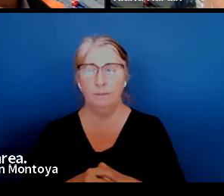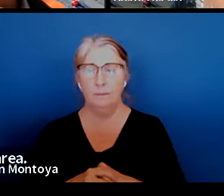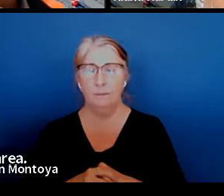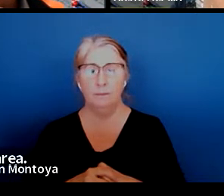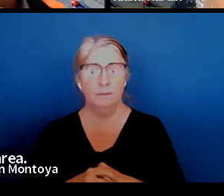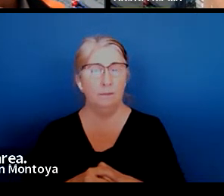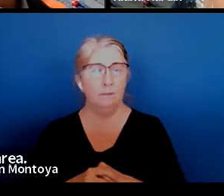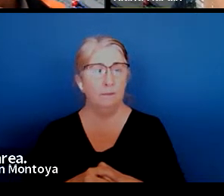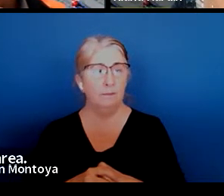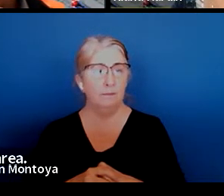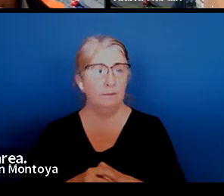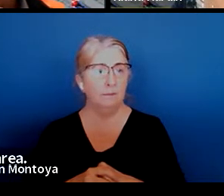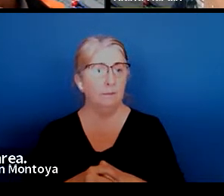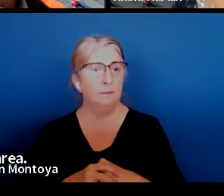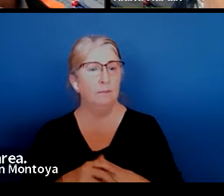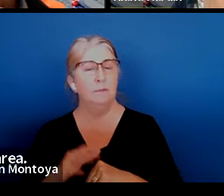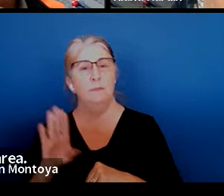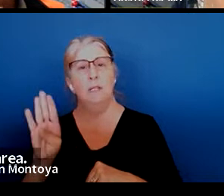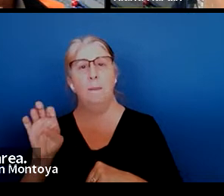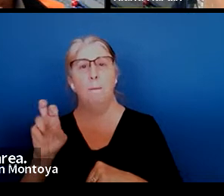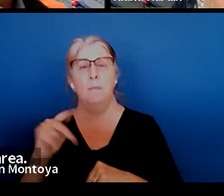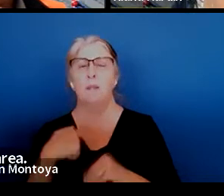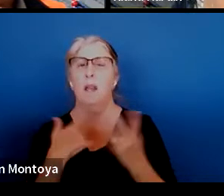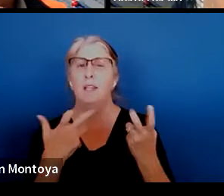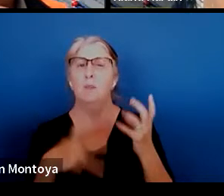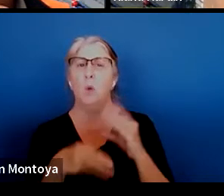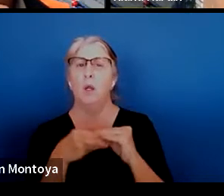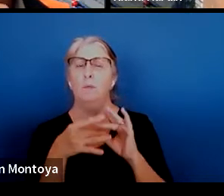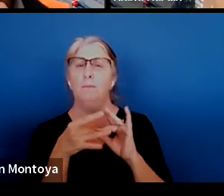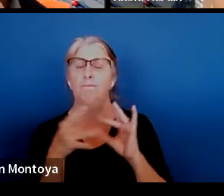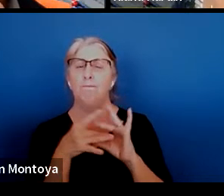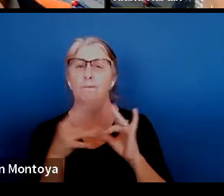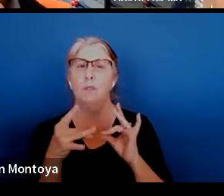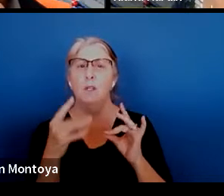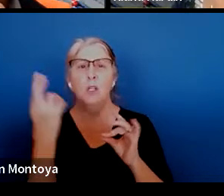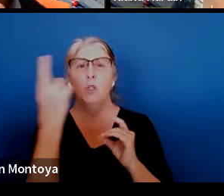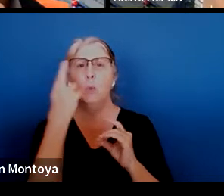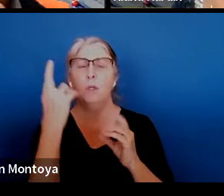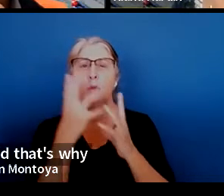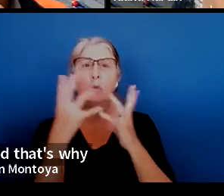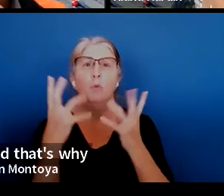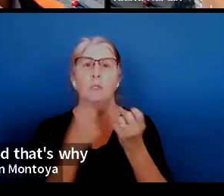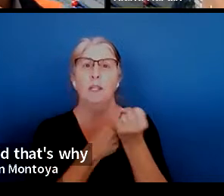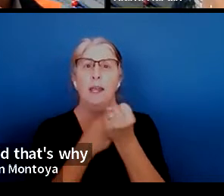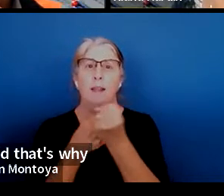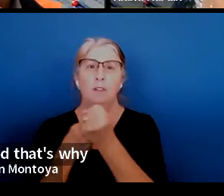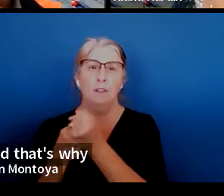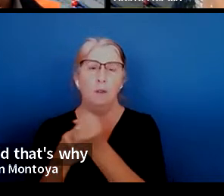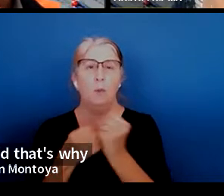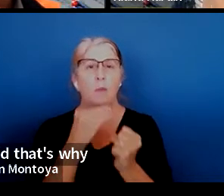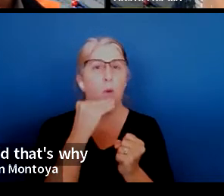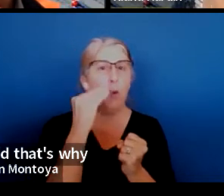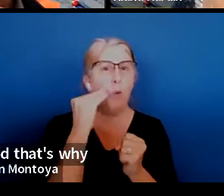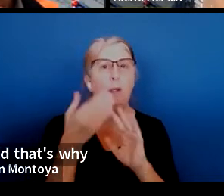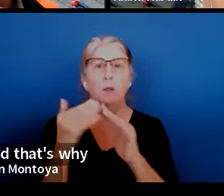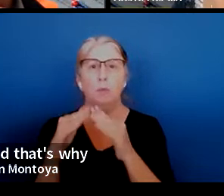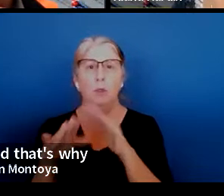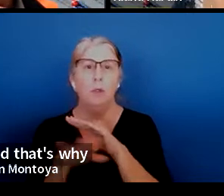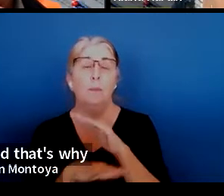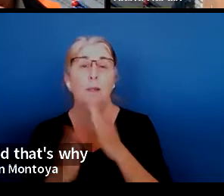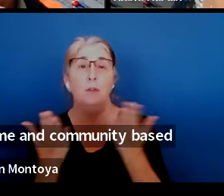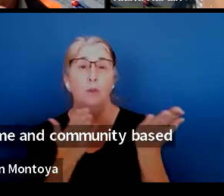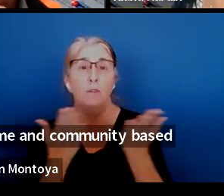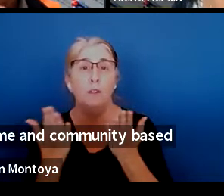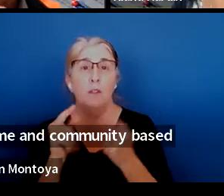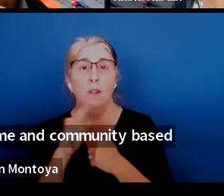I was just going to add, that's why there's so much advocacy around home and community-based services at